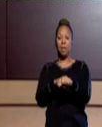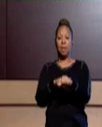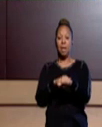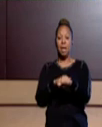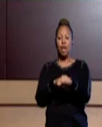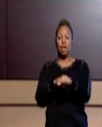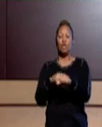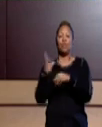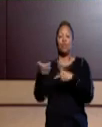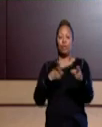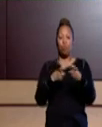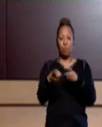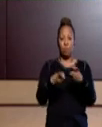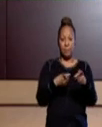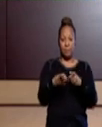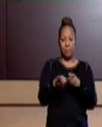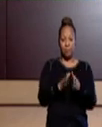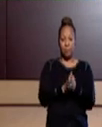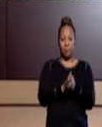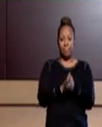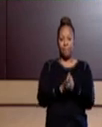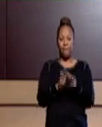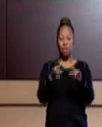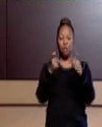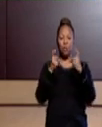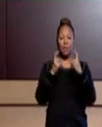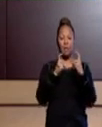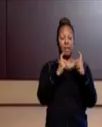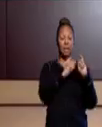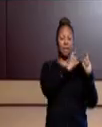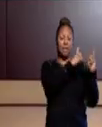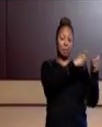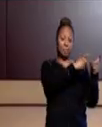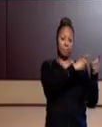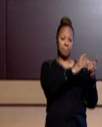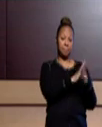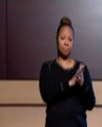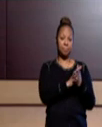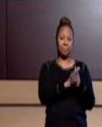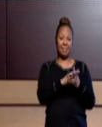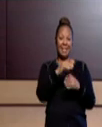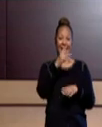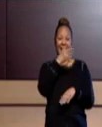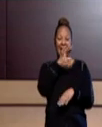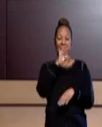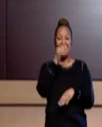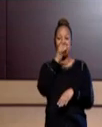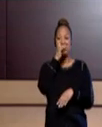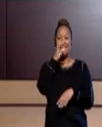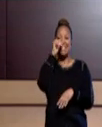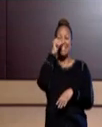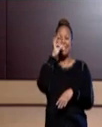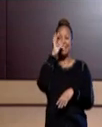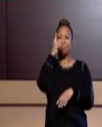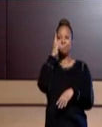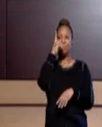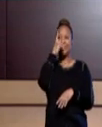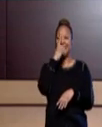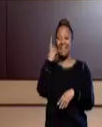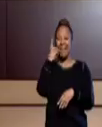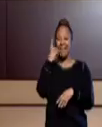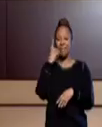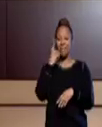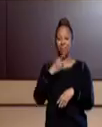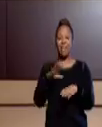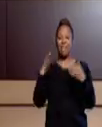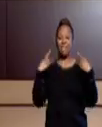under subjection. So give me, I want to know diet and physically some things that I can do while I'm on